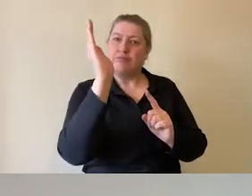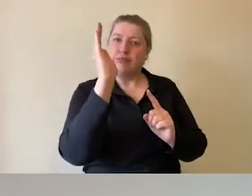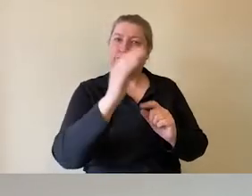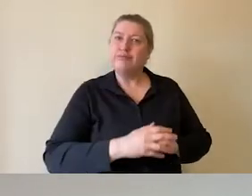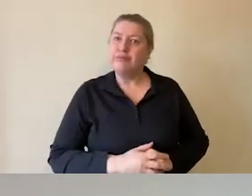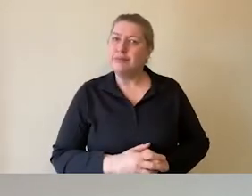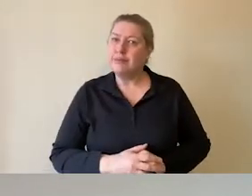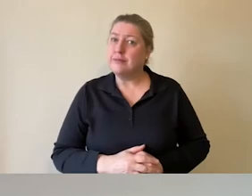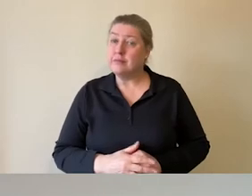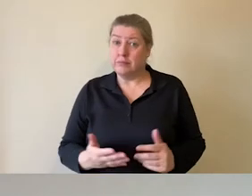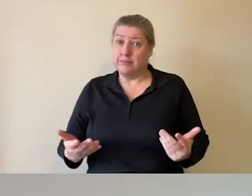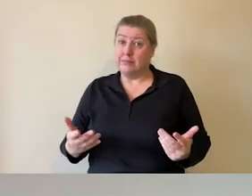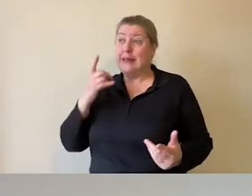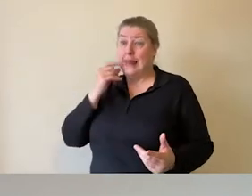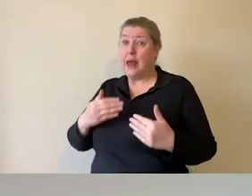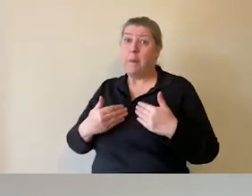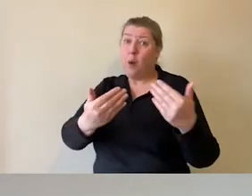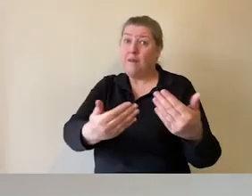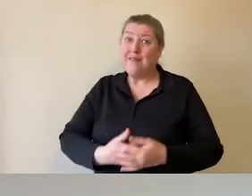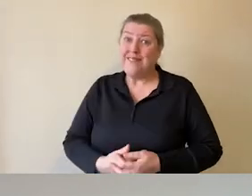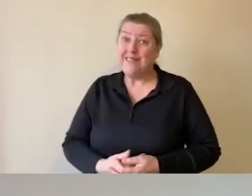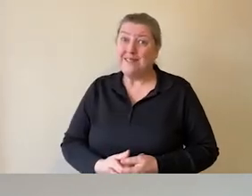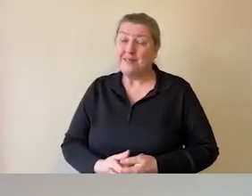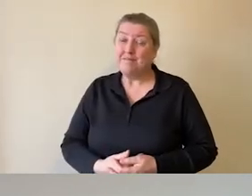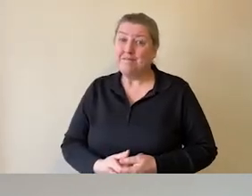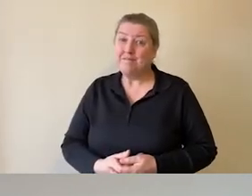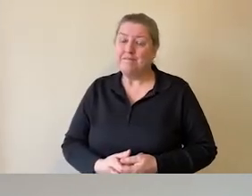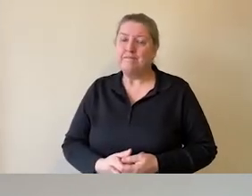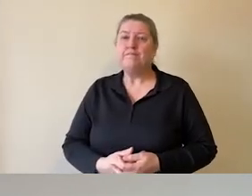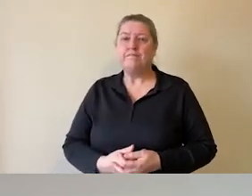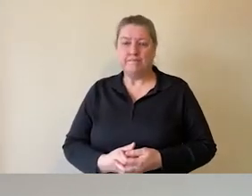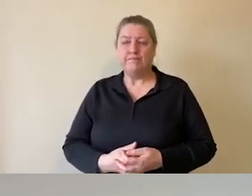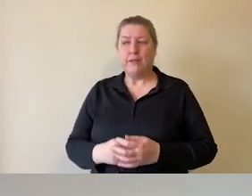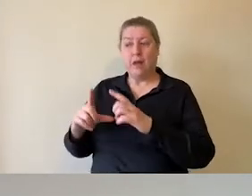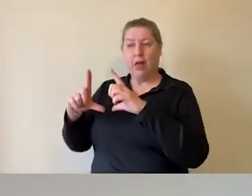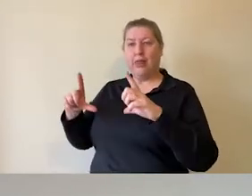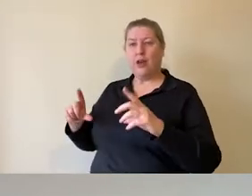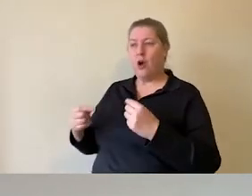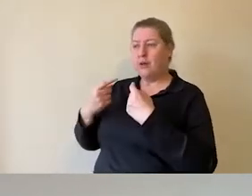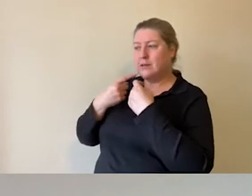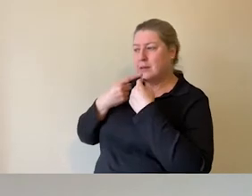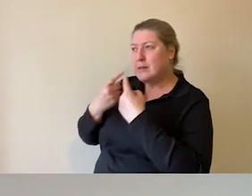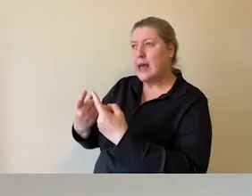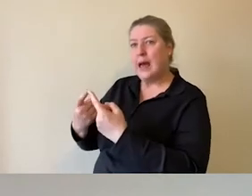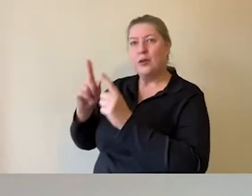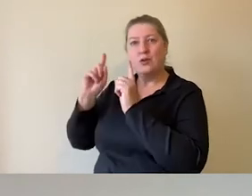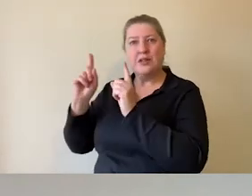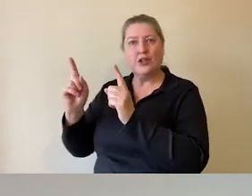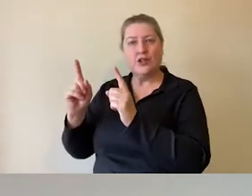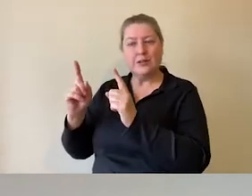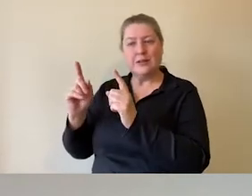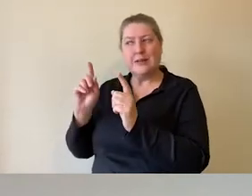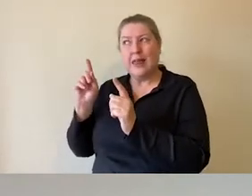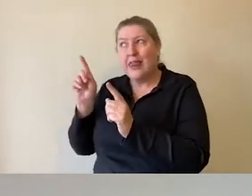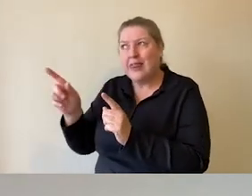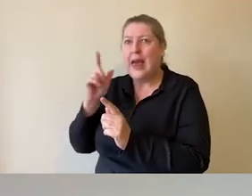they can do that. So again, the cards are suggesting to the teachers ways in which